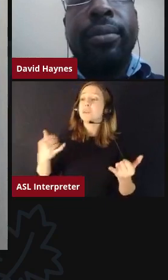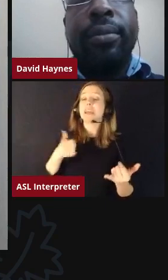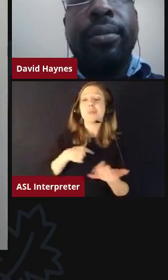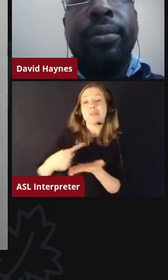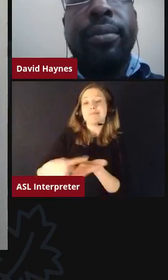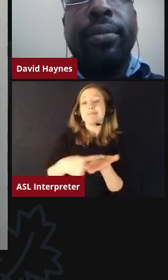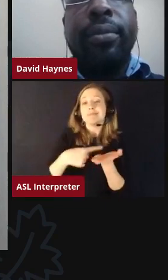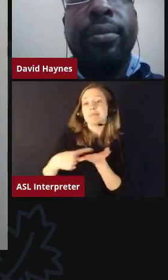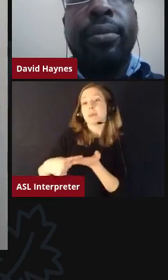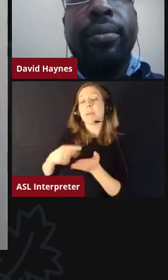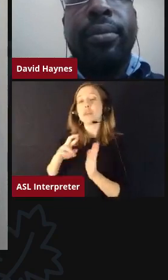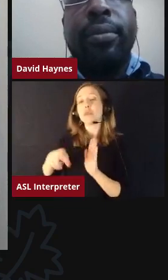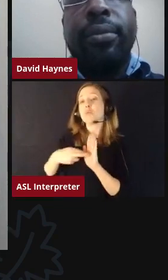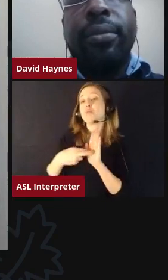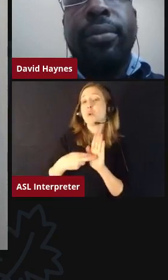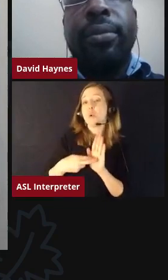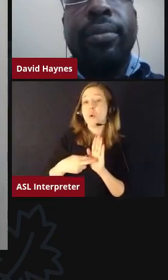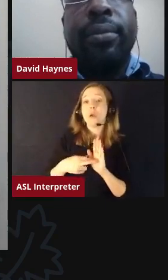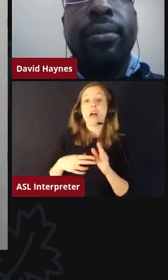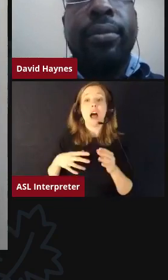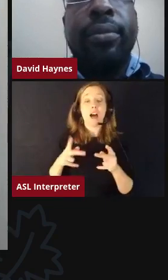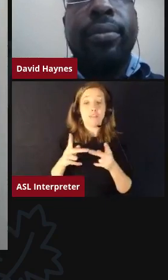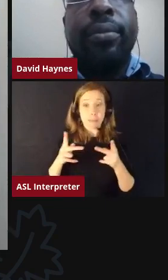health disparities. So,